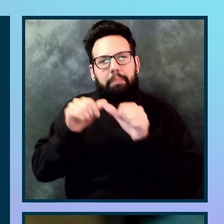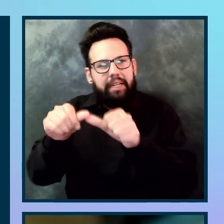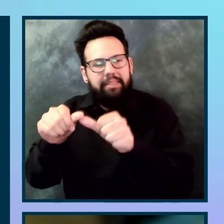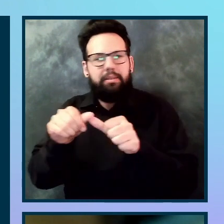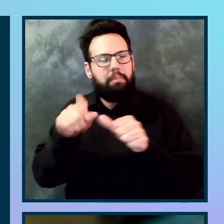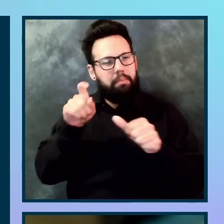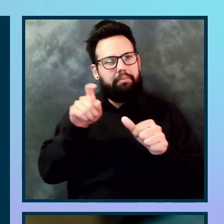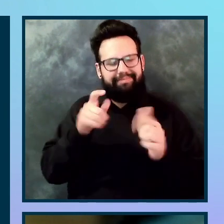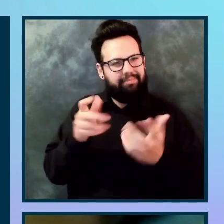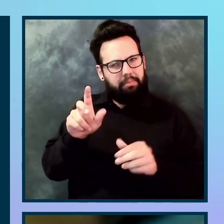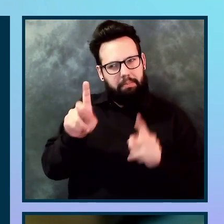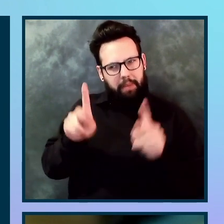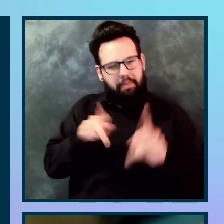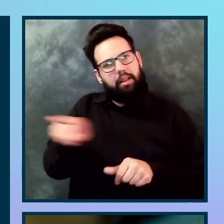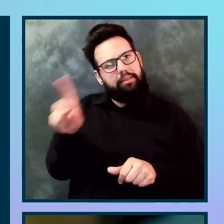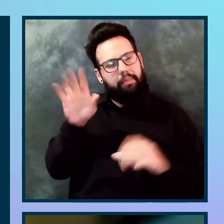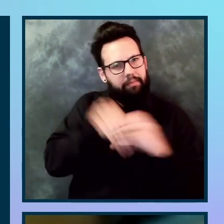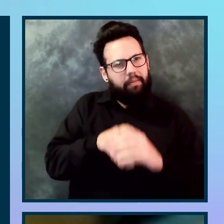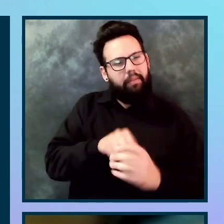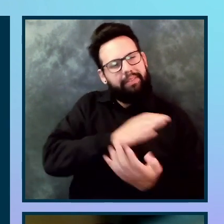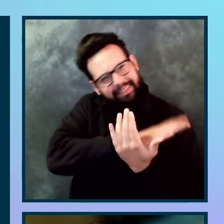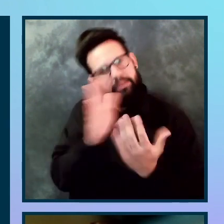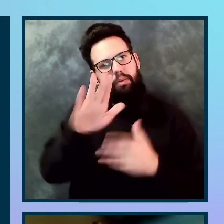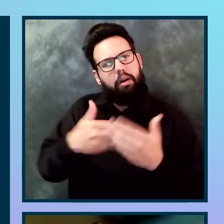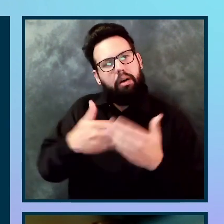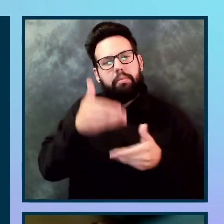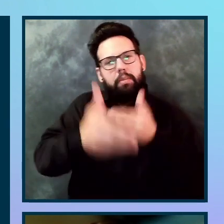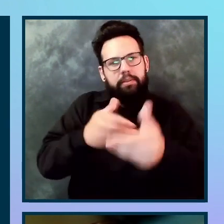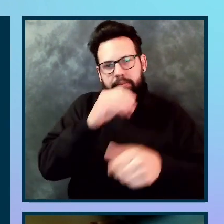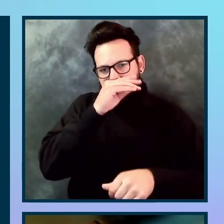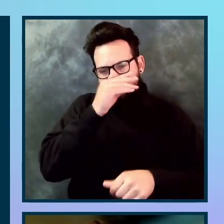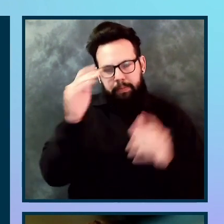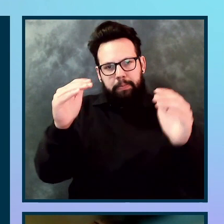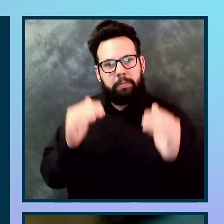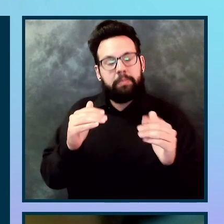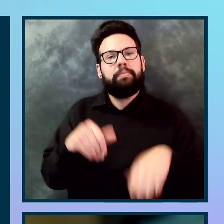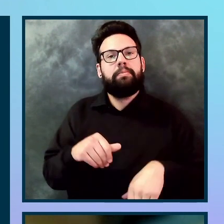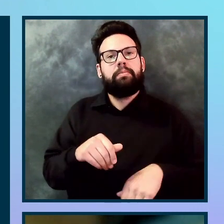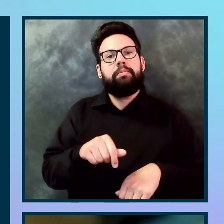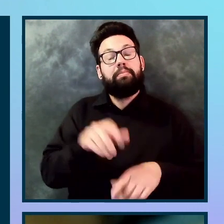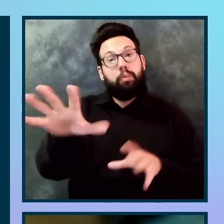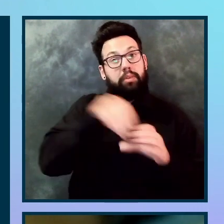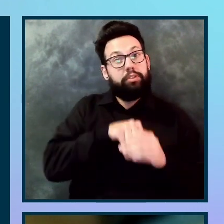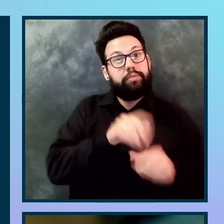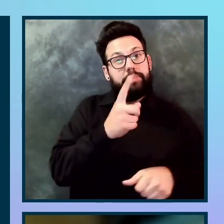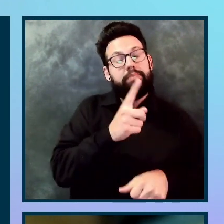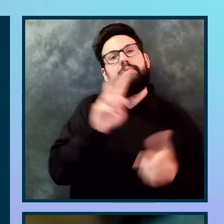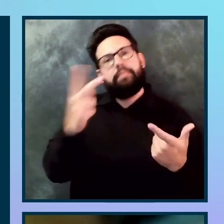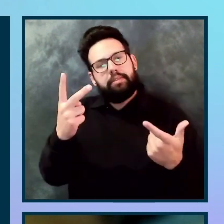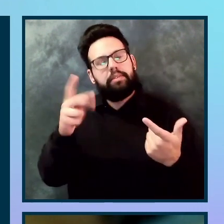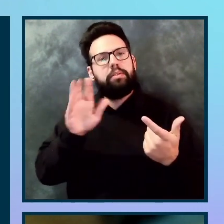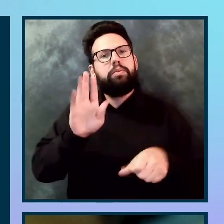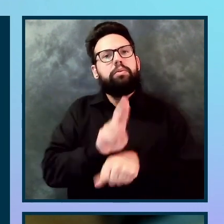Then the next thing we need to do is to use our senses. Now, depending on which theory you subscribe to, there's